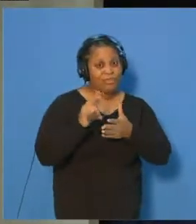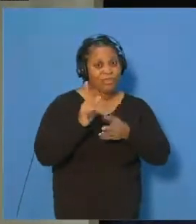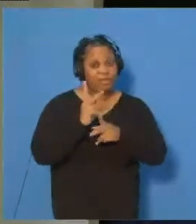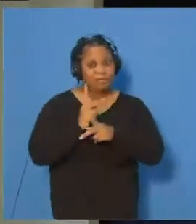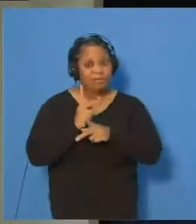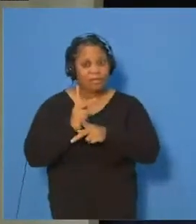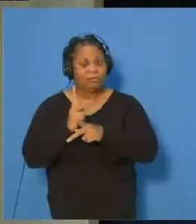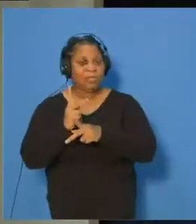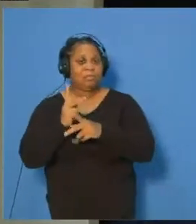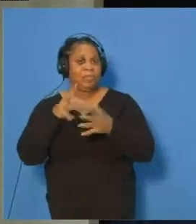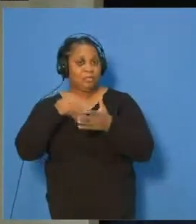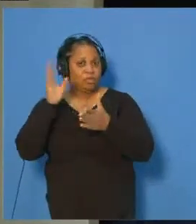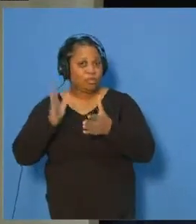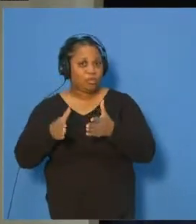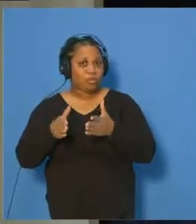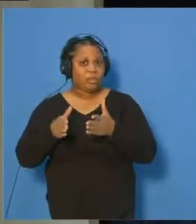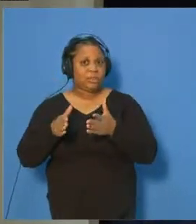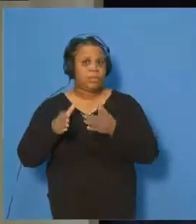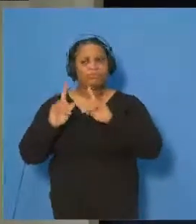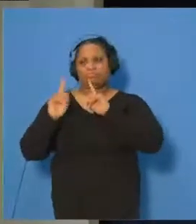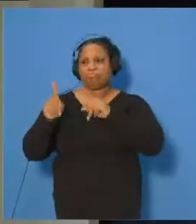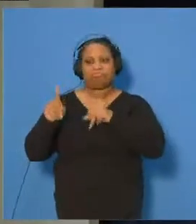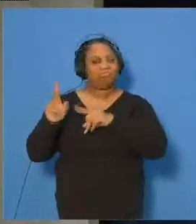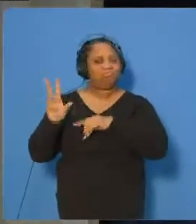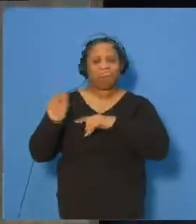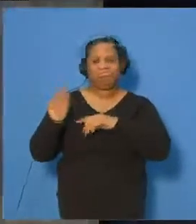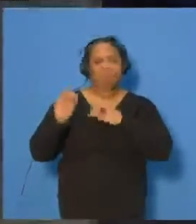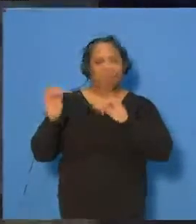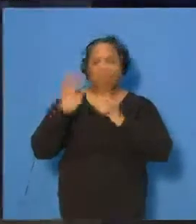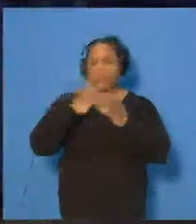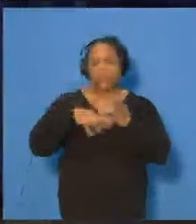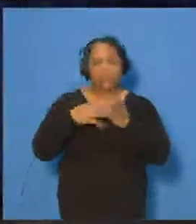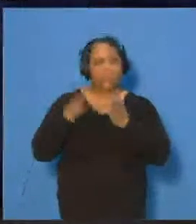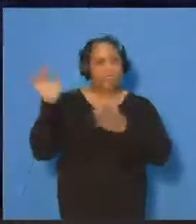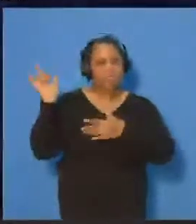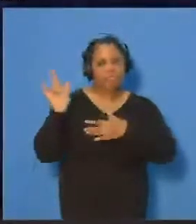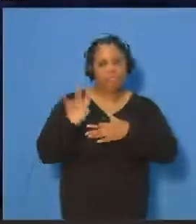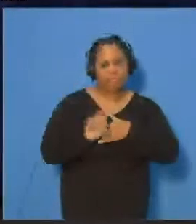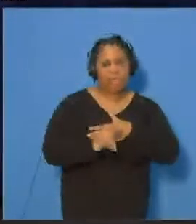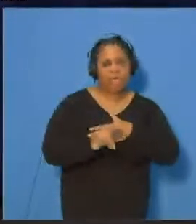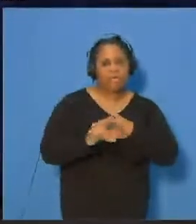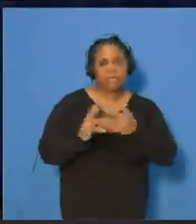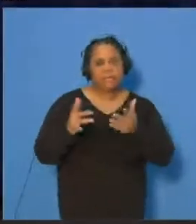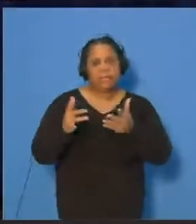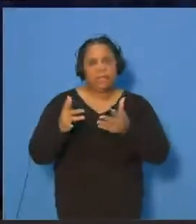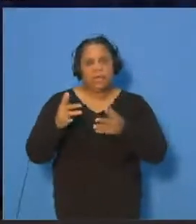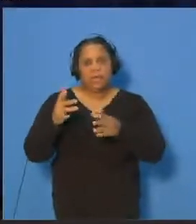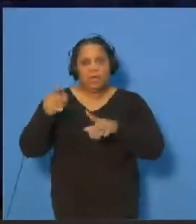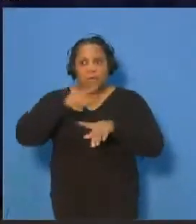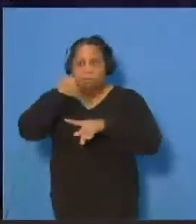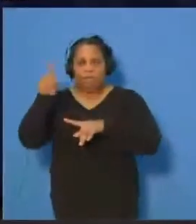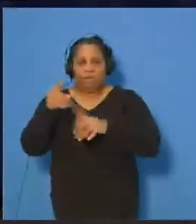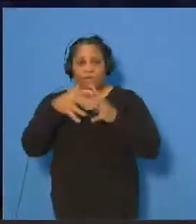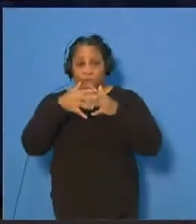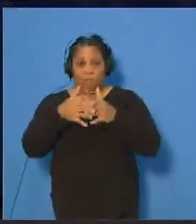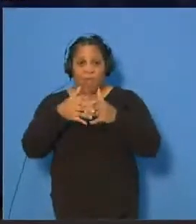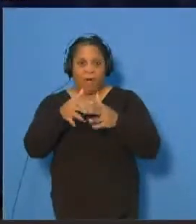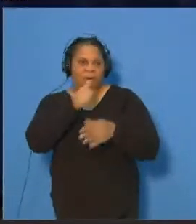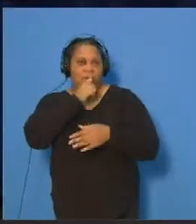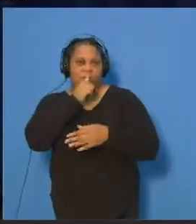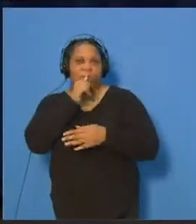students? Right now, no, there are no scheduled flights. For flights that leave from America, private planes that leave from